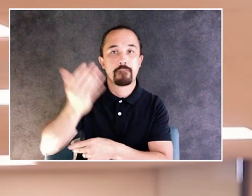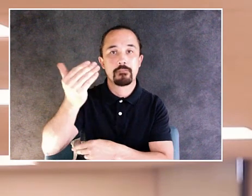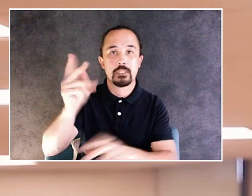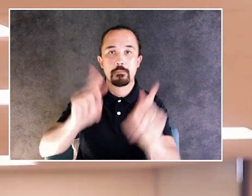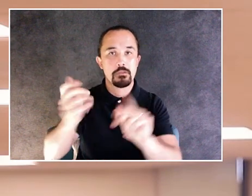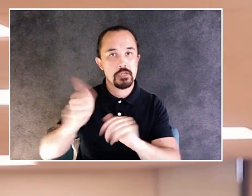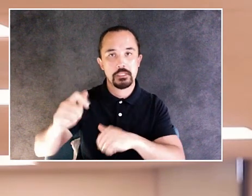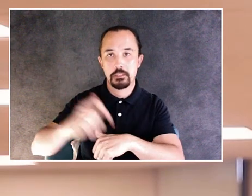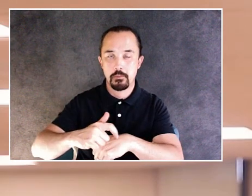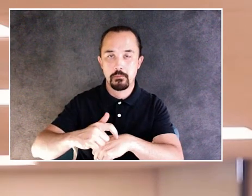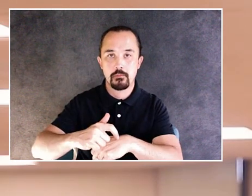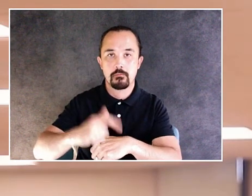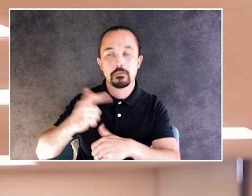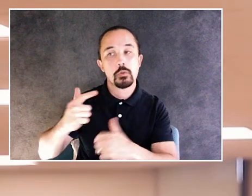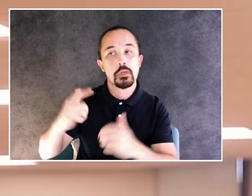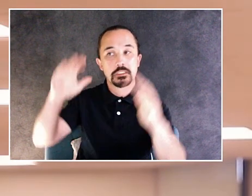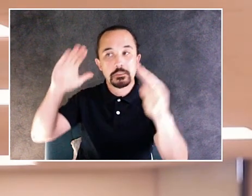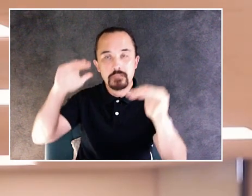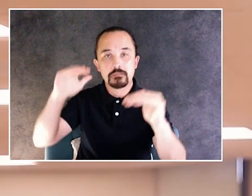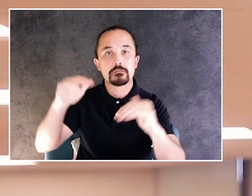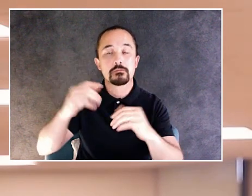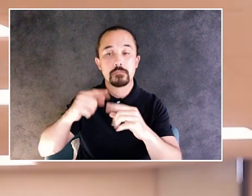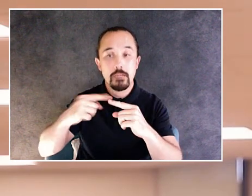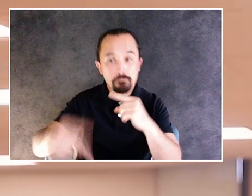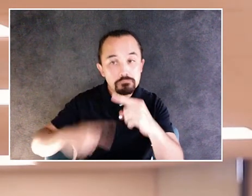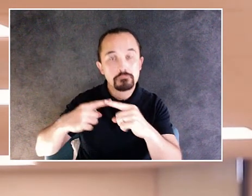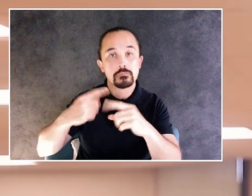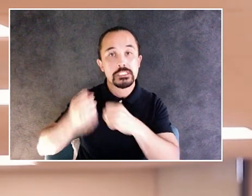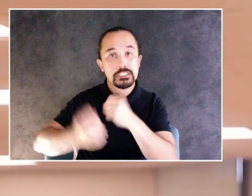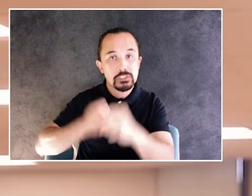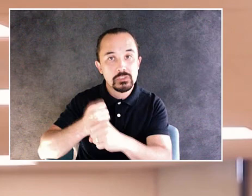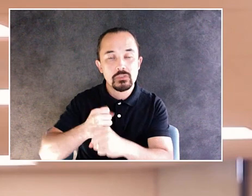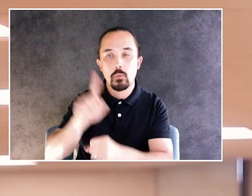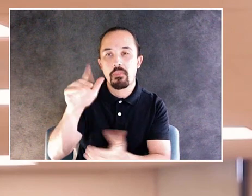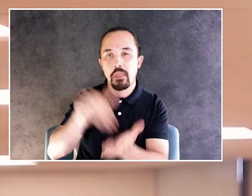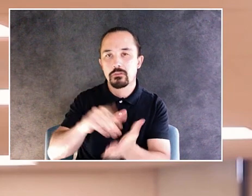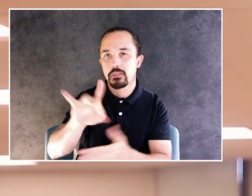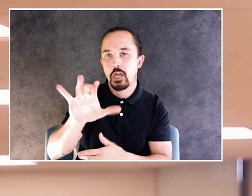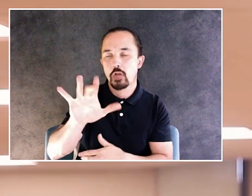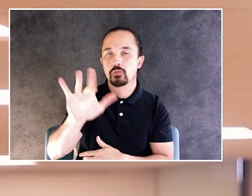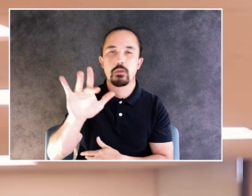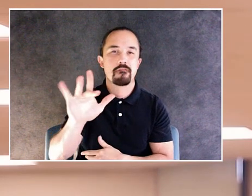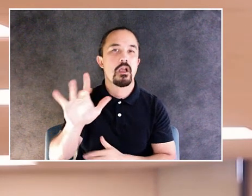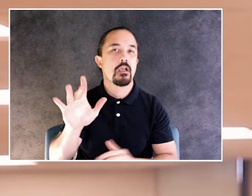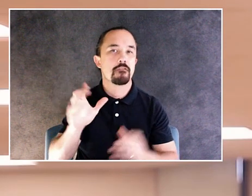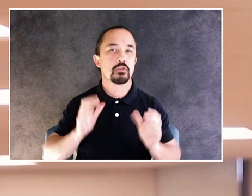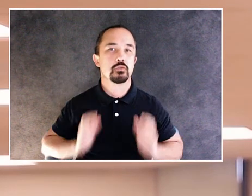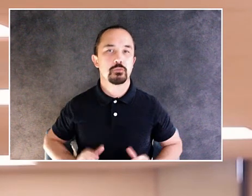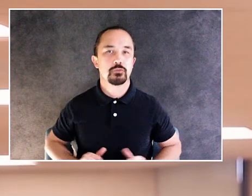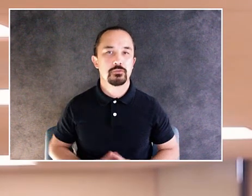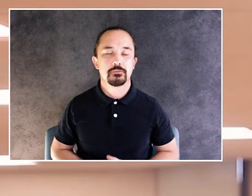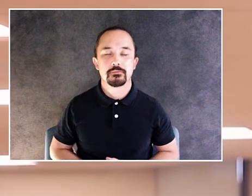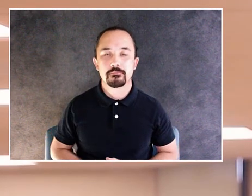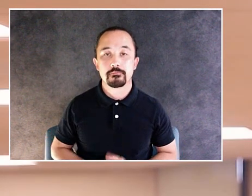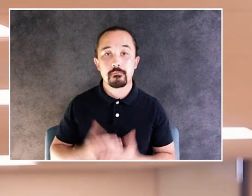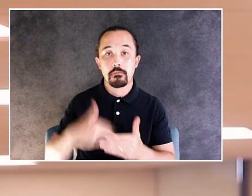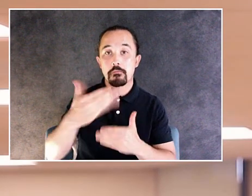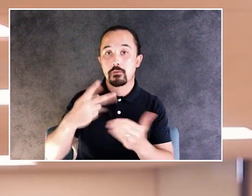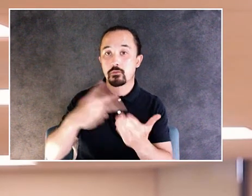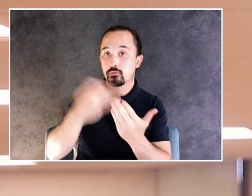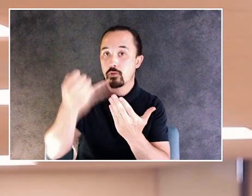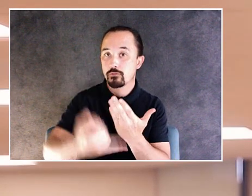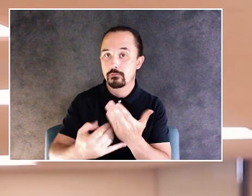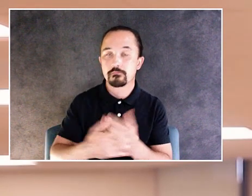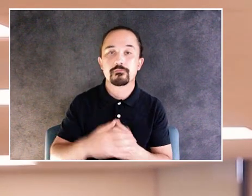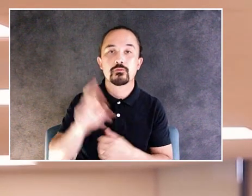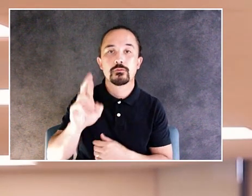an anticipated annual average of 1,825 consumers. The next project is the